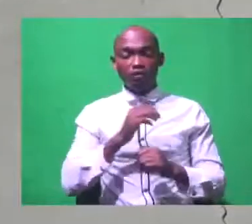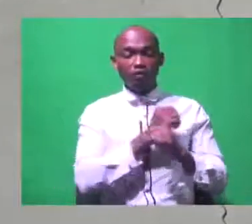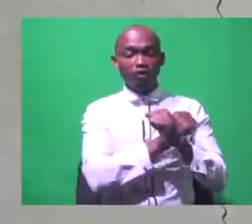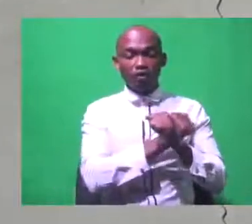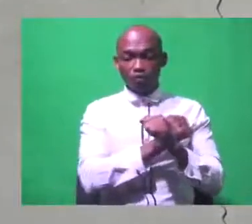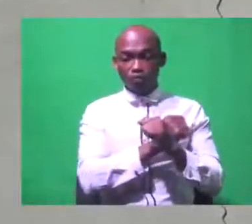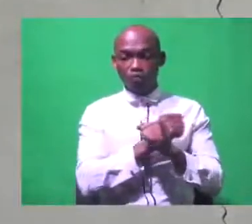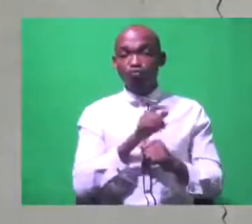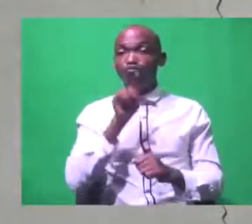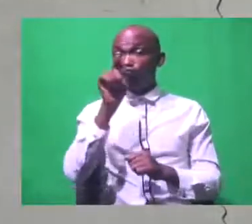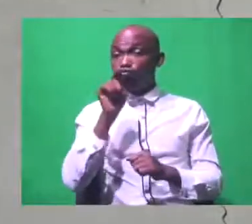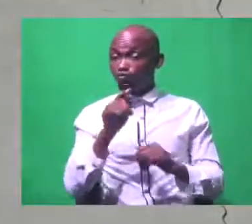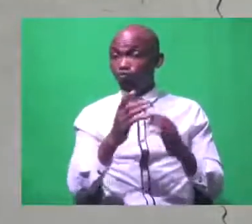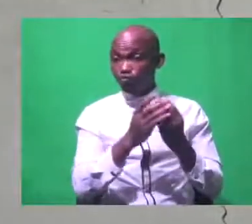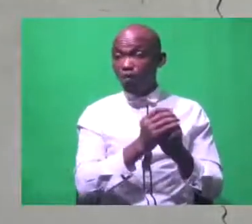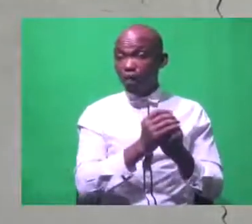Are we together?